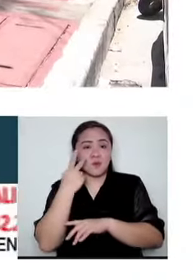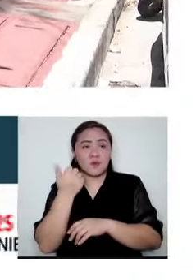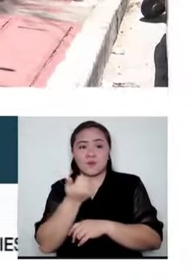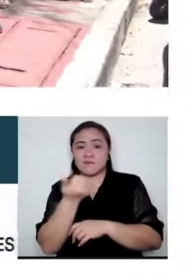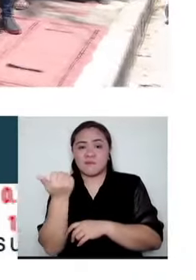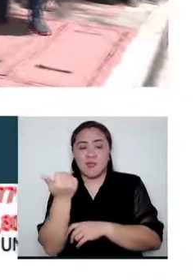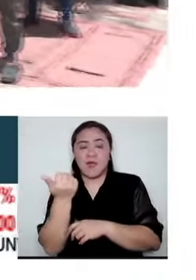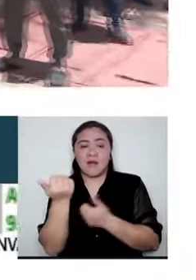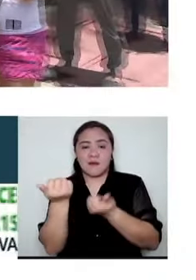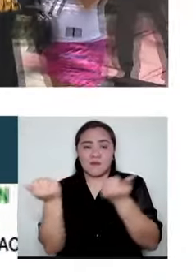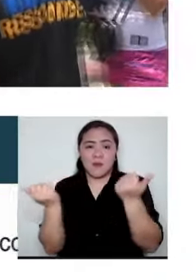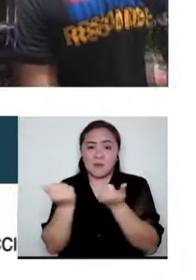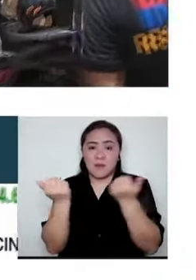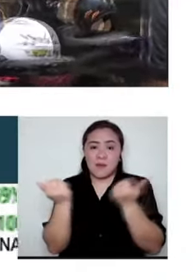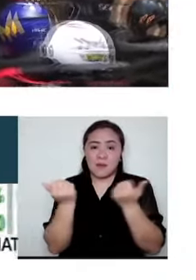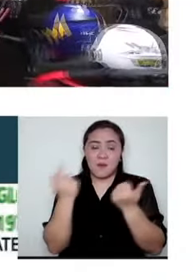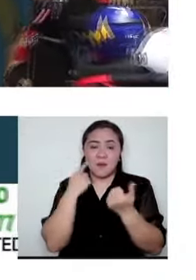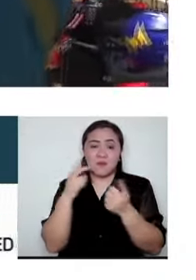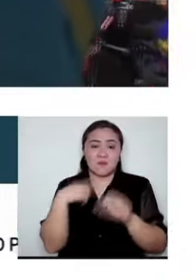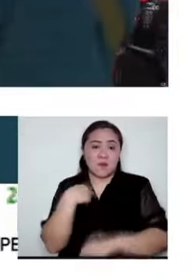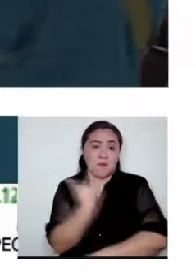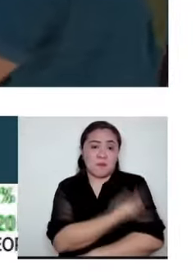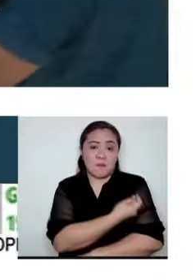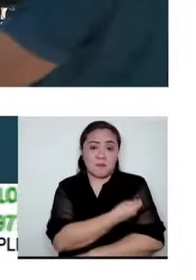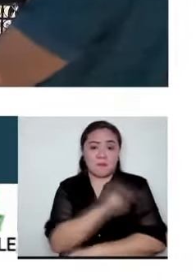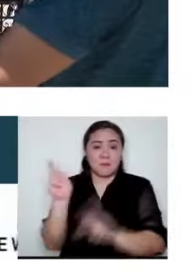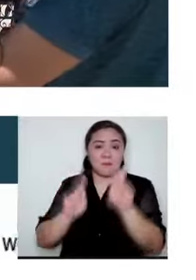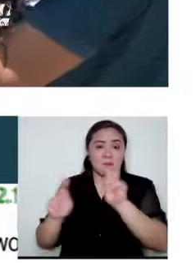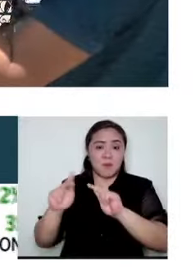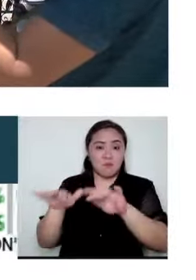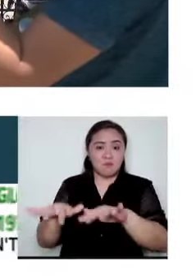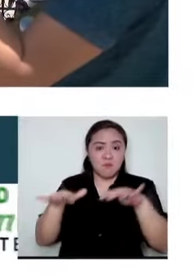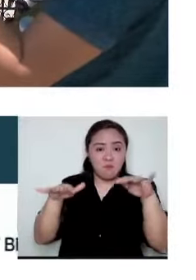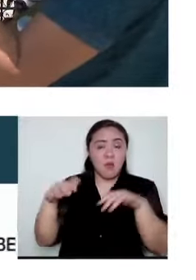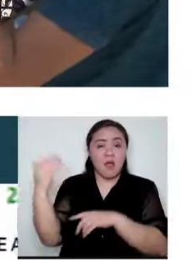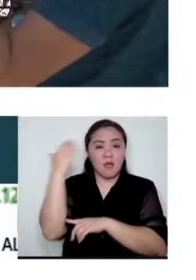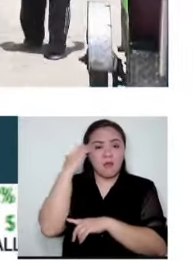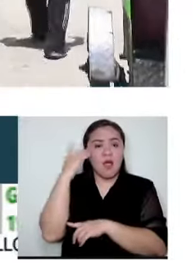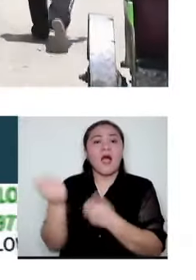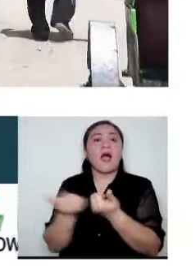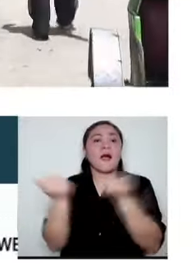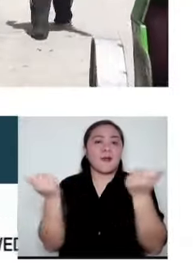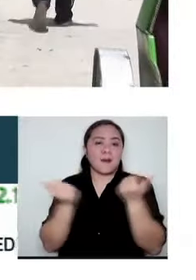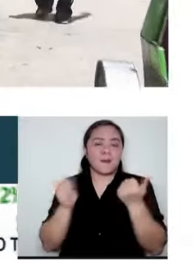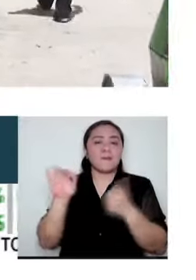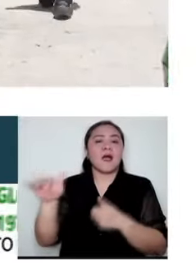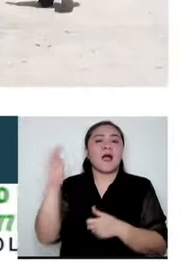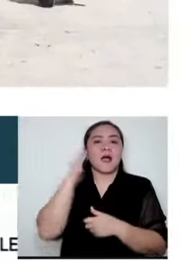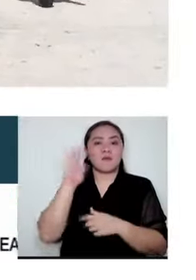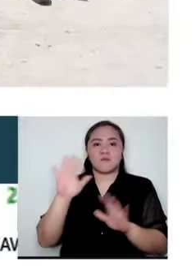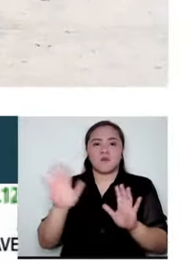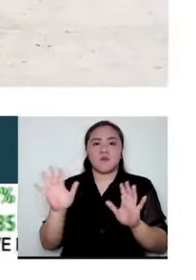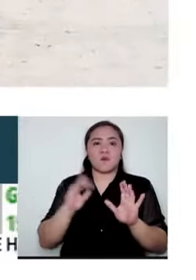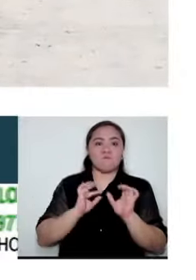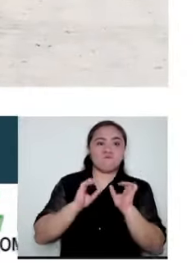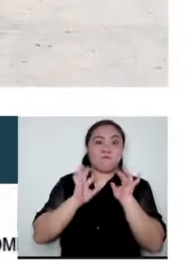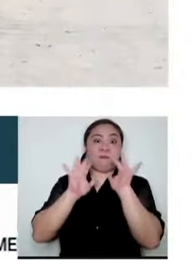vaccines known by the people themselves. So it is important. Ito lang yung available. Huwag tayong magagawan.